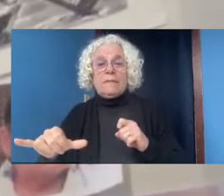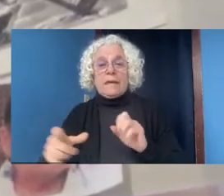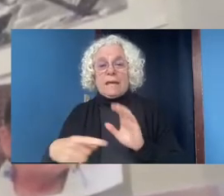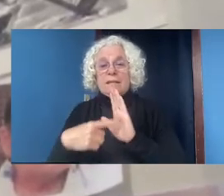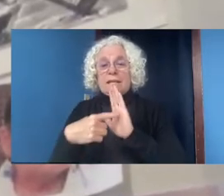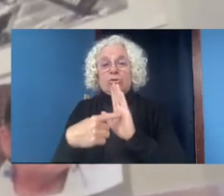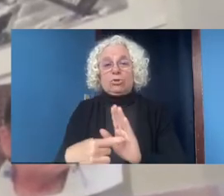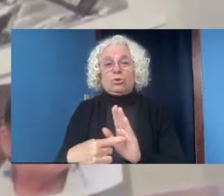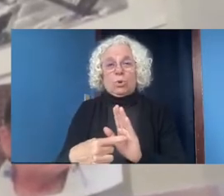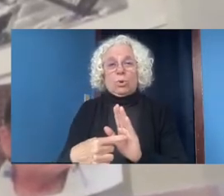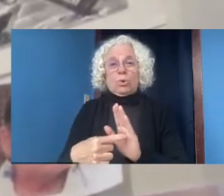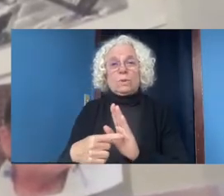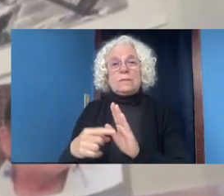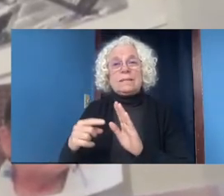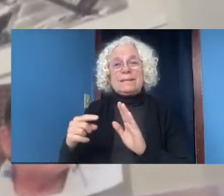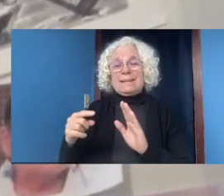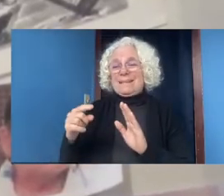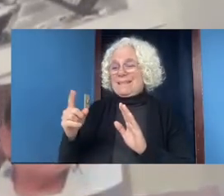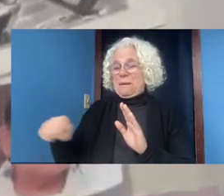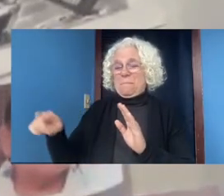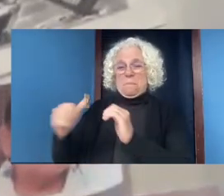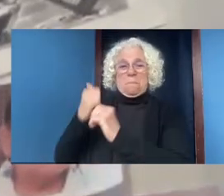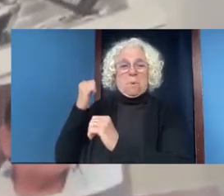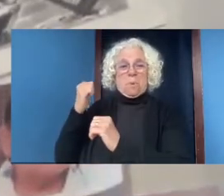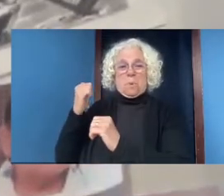uncaring attitude that the majority of